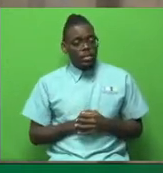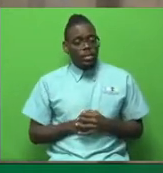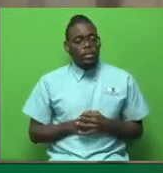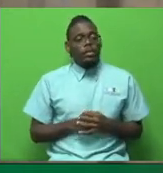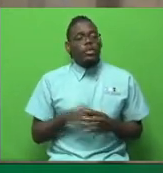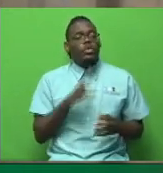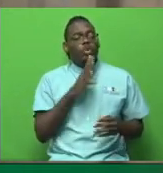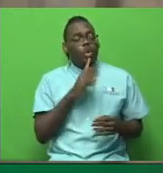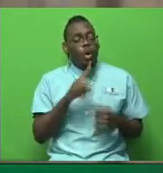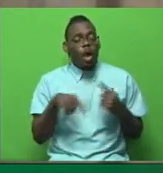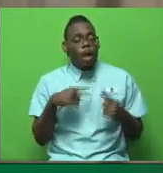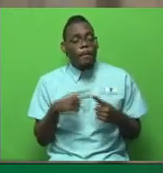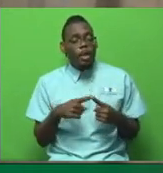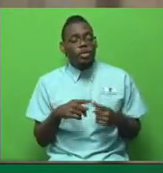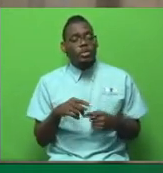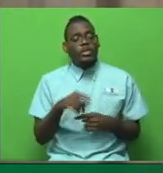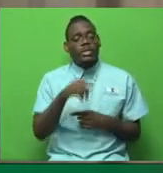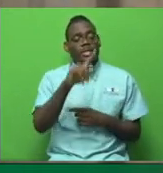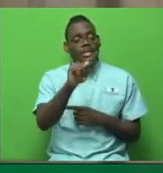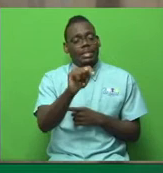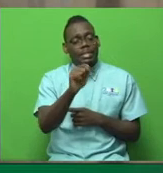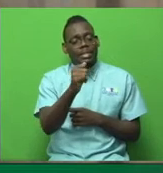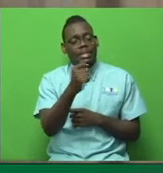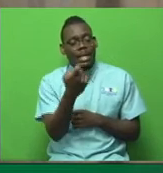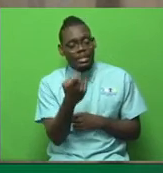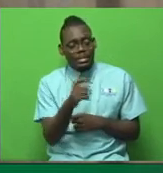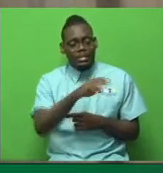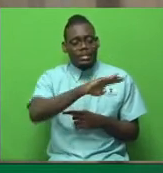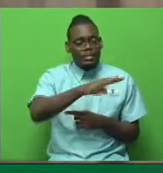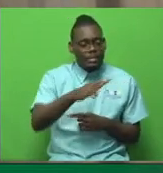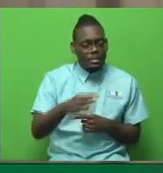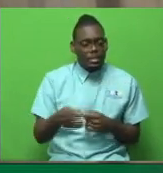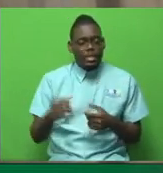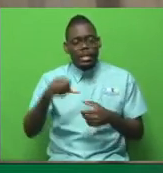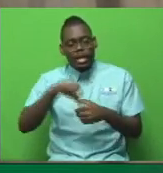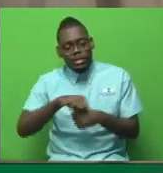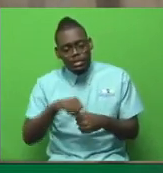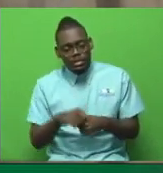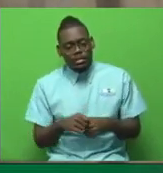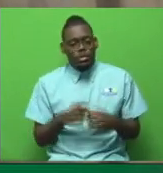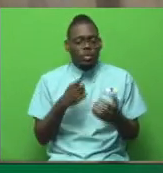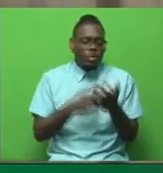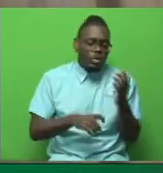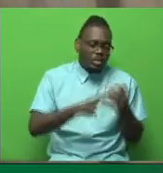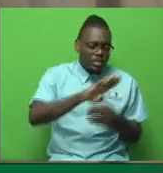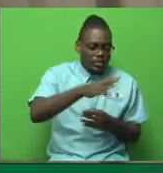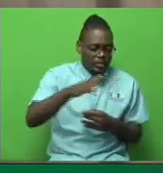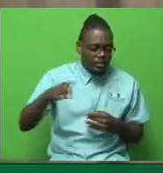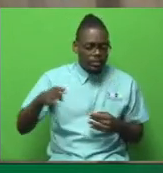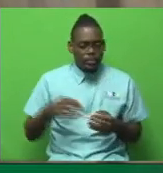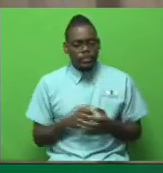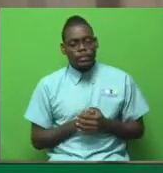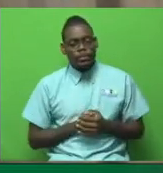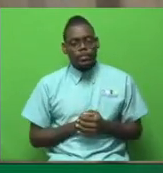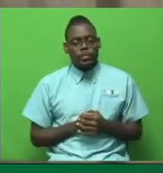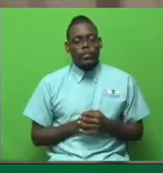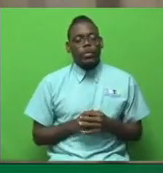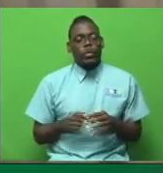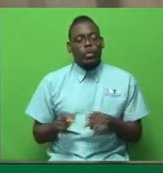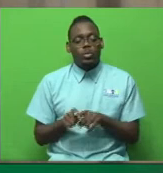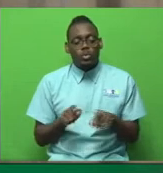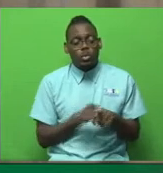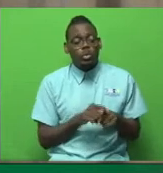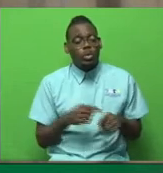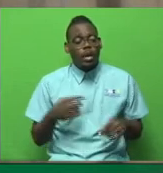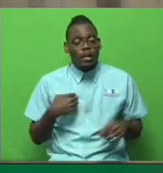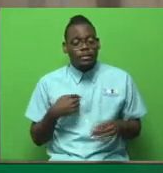taxes and if you will subsidy and then miraculously say the reduction in a fuel subsidy would lead to better Services we heard